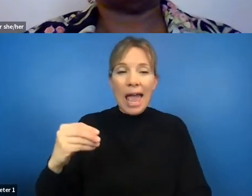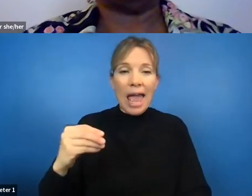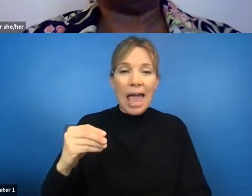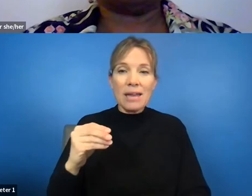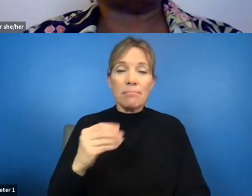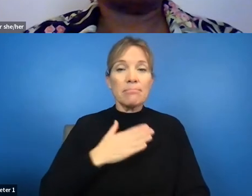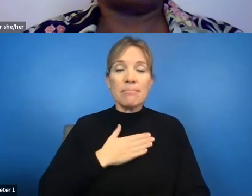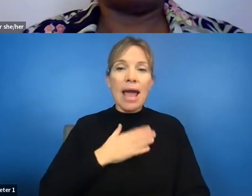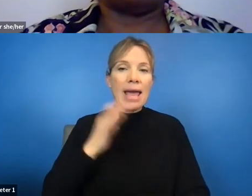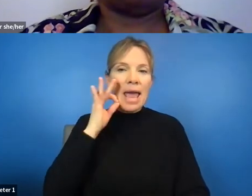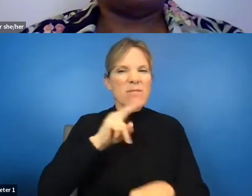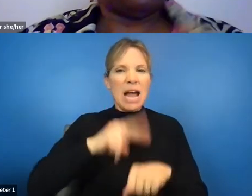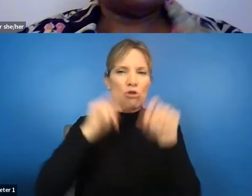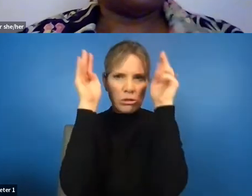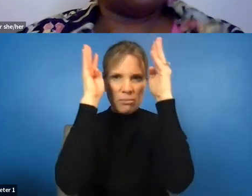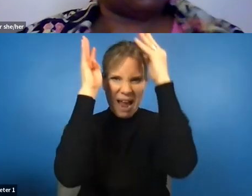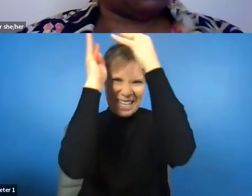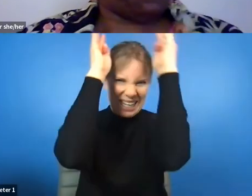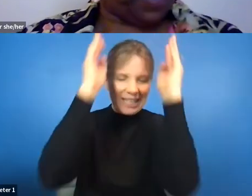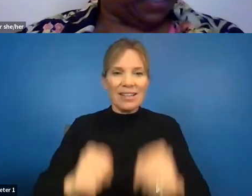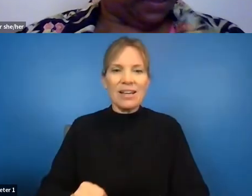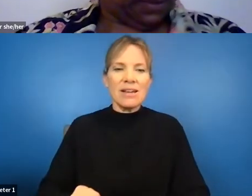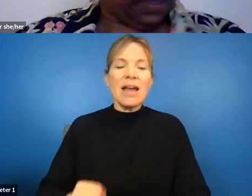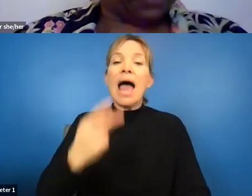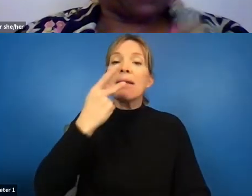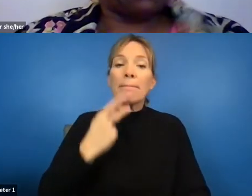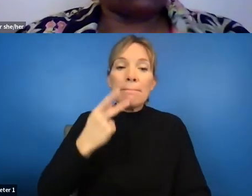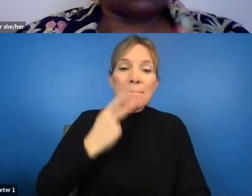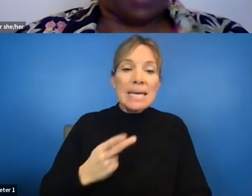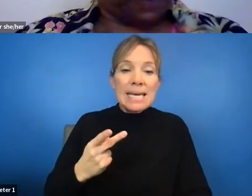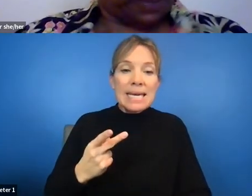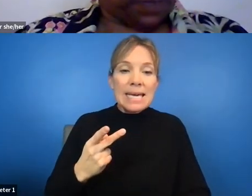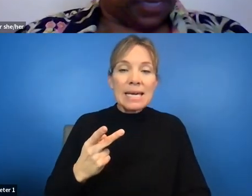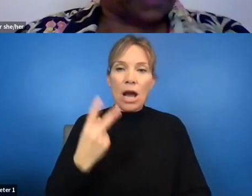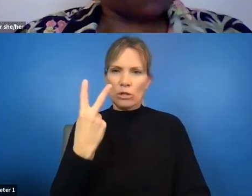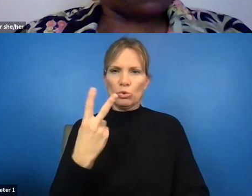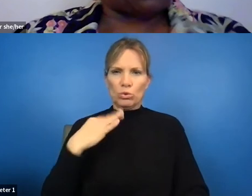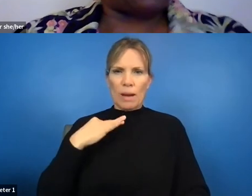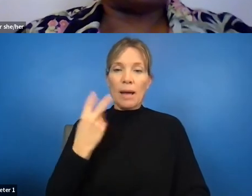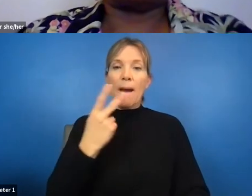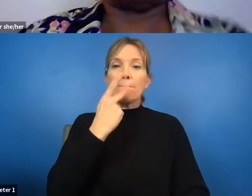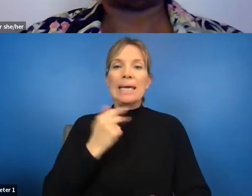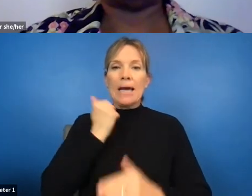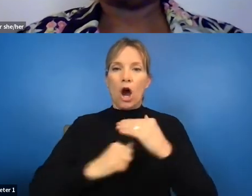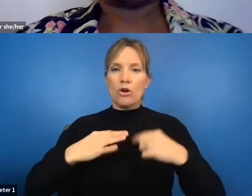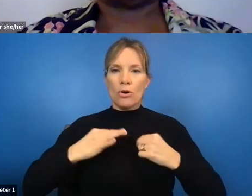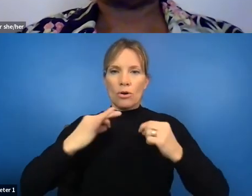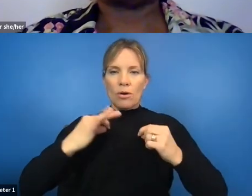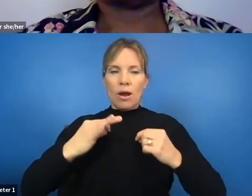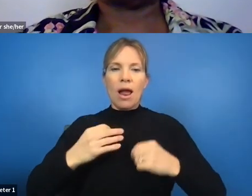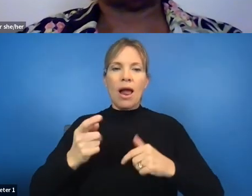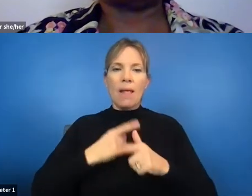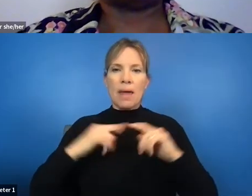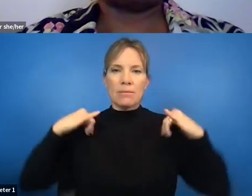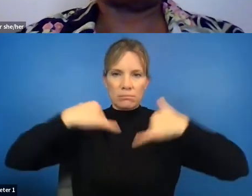spiky natural hair and a pink, two tops, a pink top underneath and